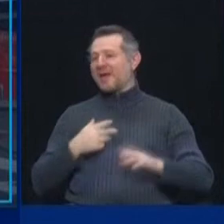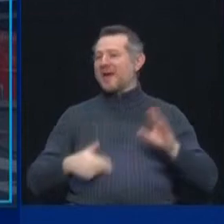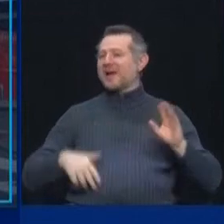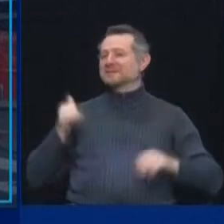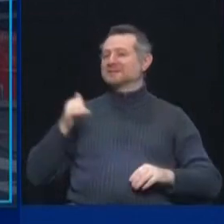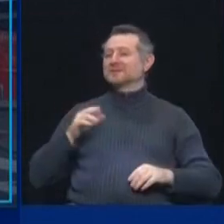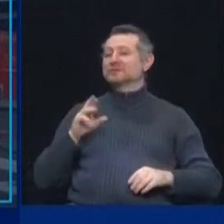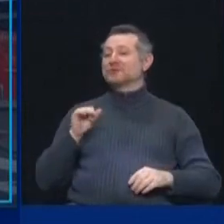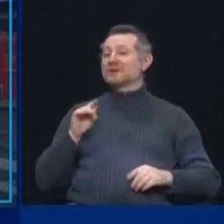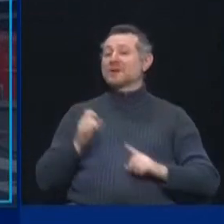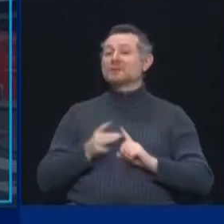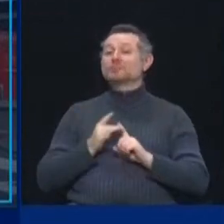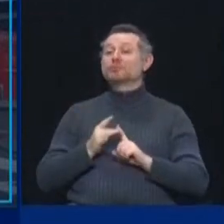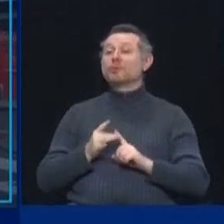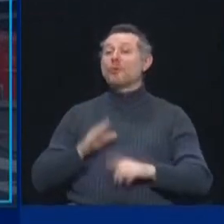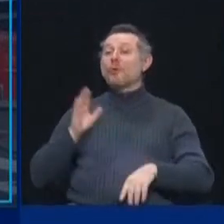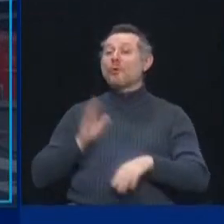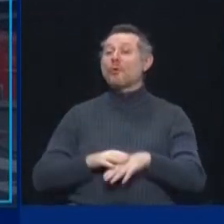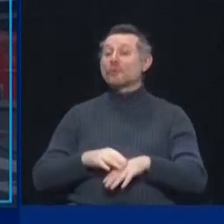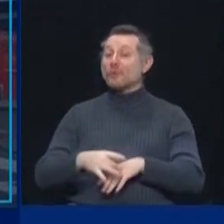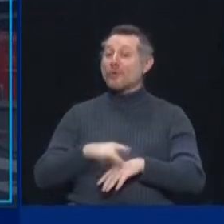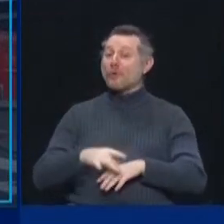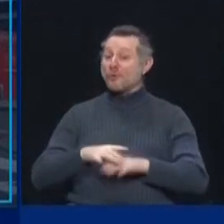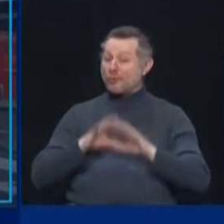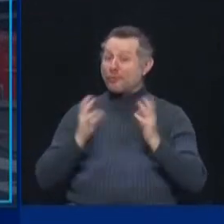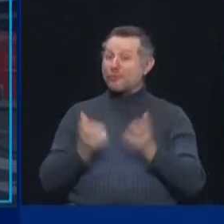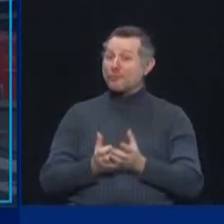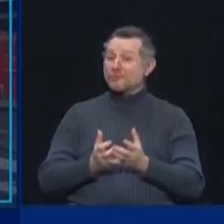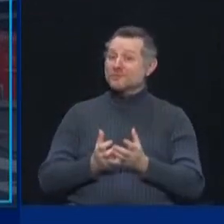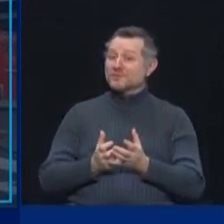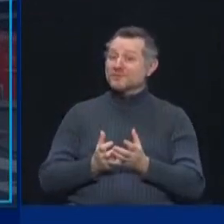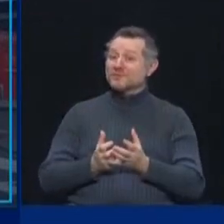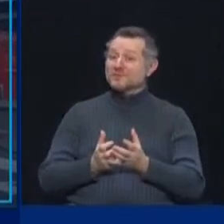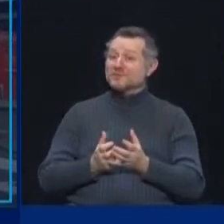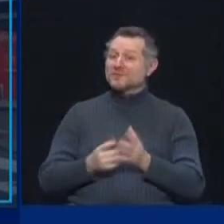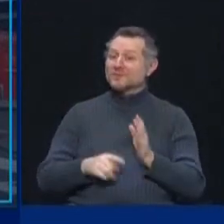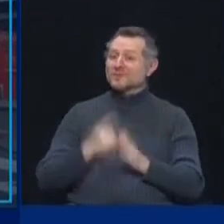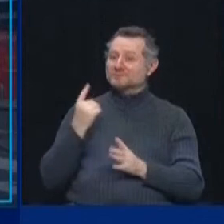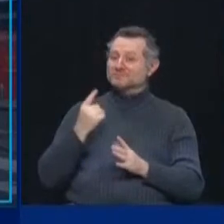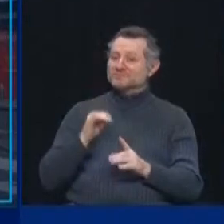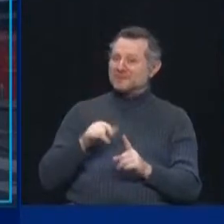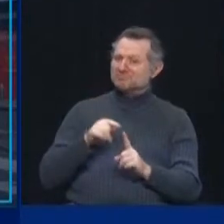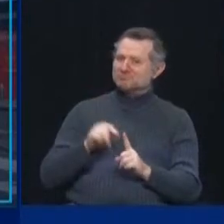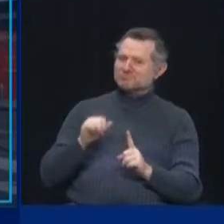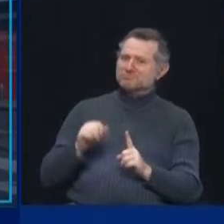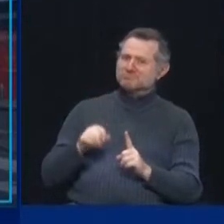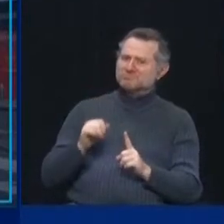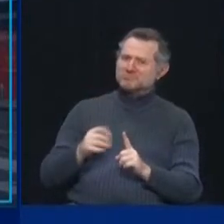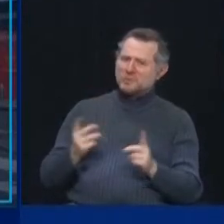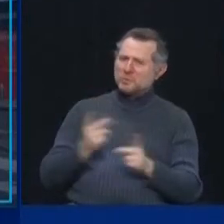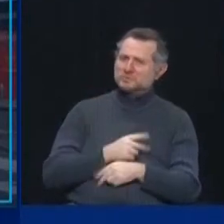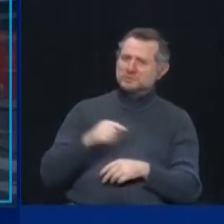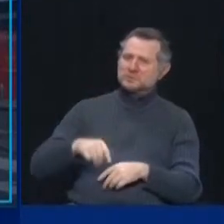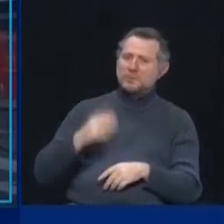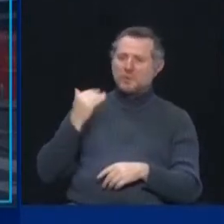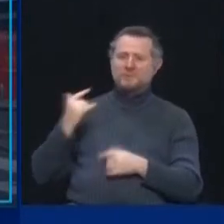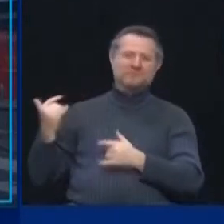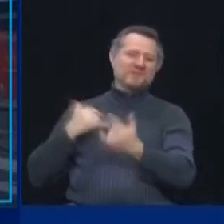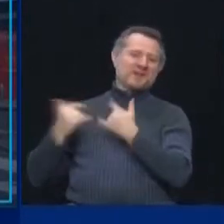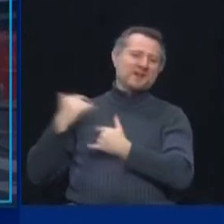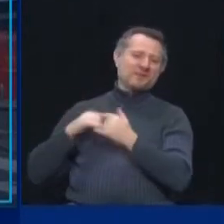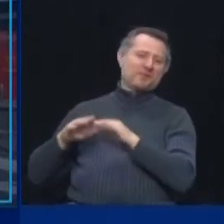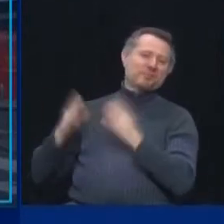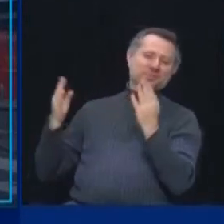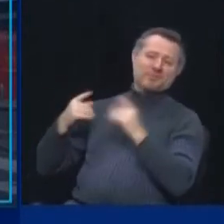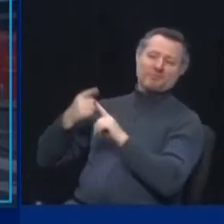rate on the globe at one point. Why? Because COVID was coming here for months. And nobody knew